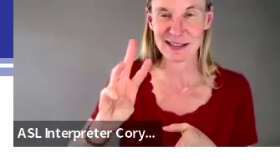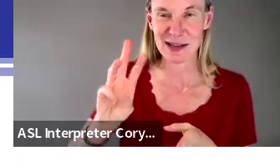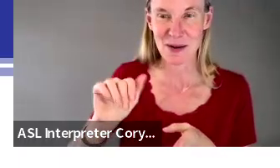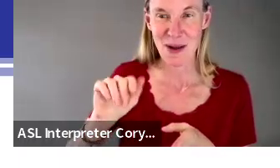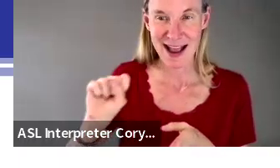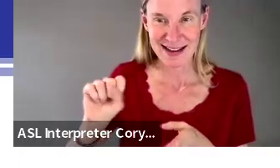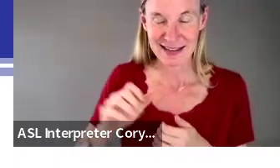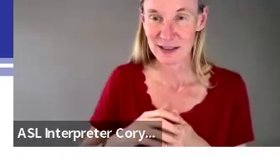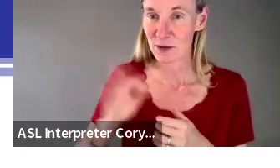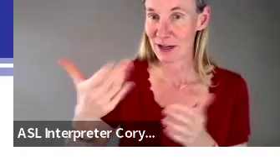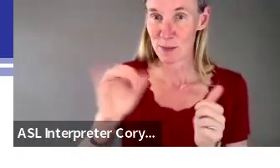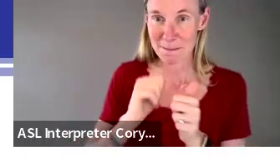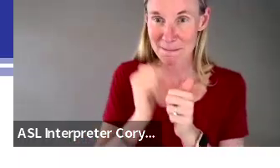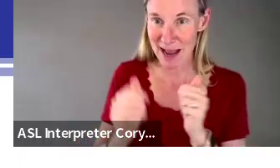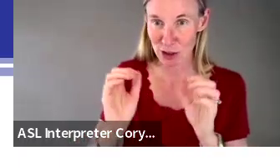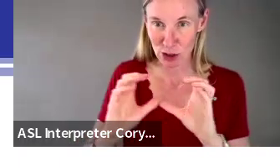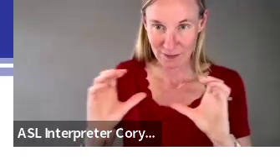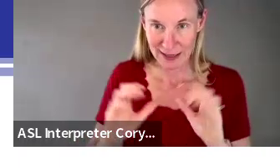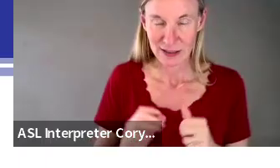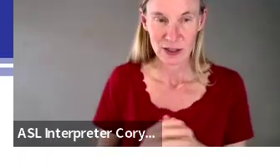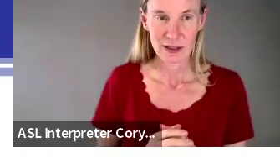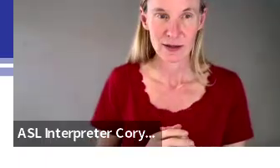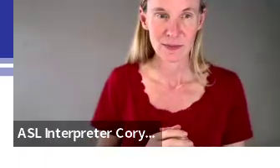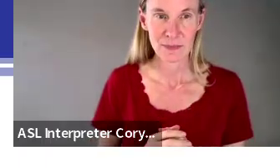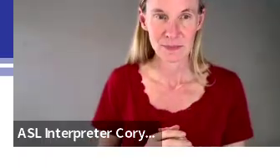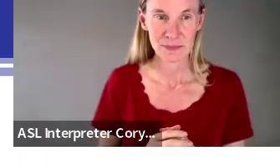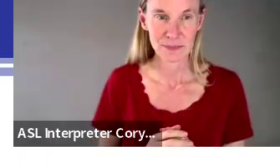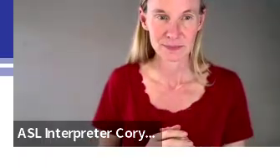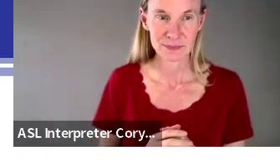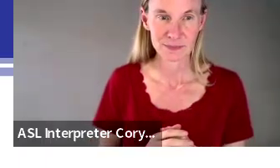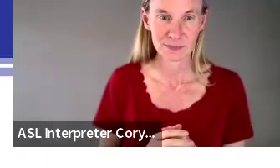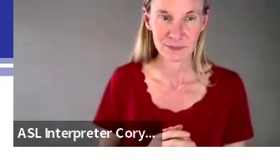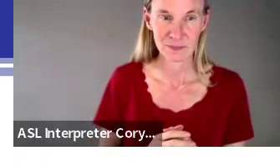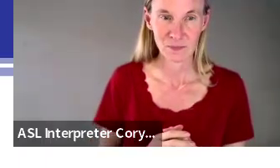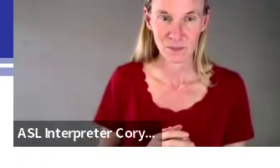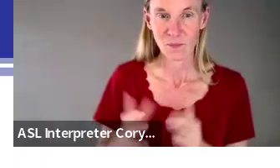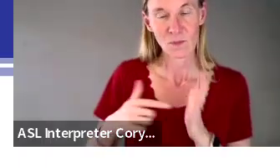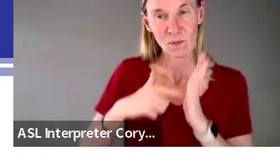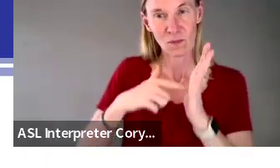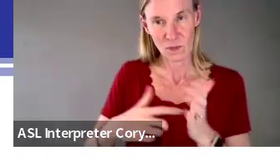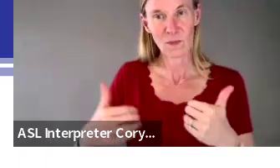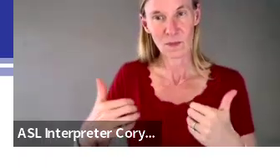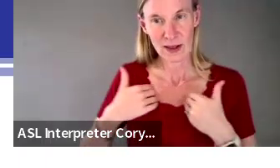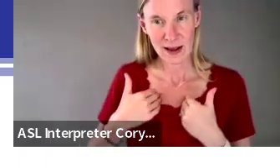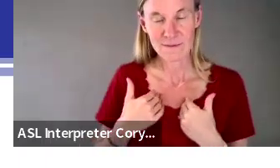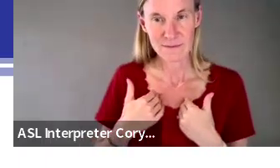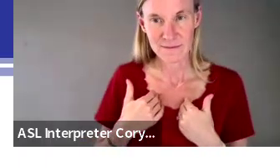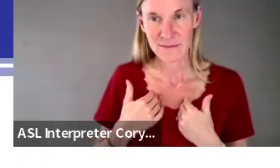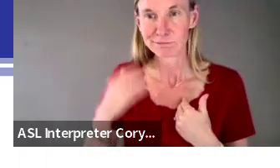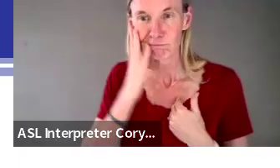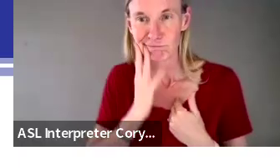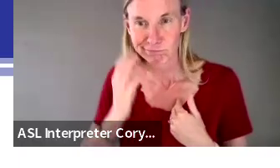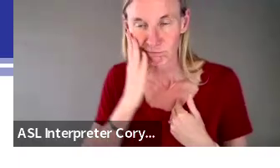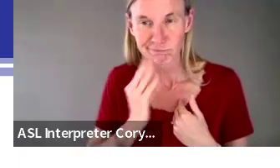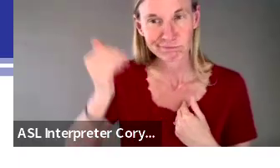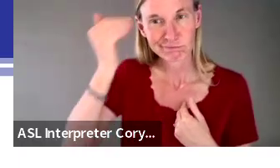Web Accessibility Specialist certification, um, they demonstrate that they have had experience